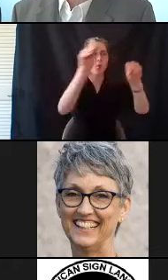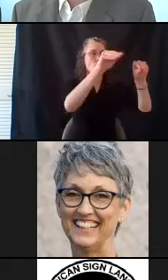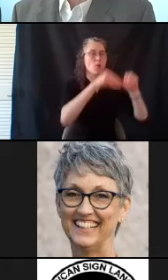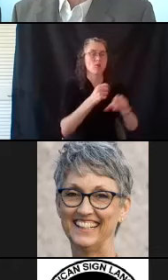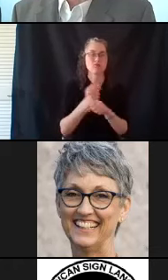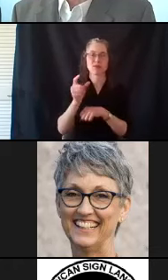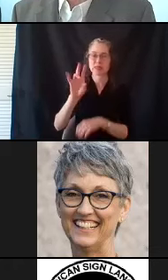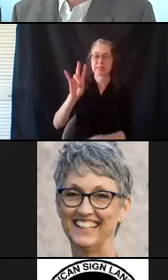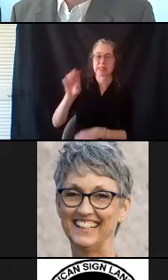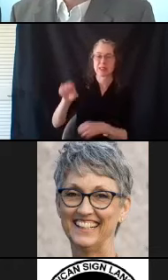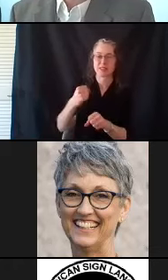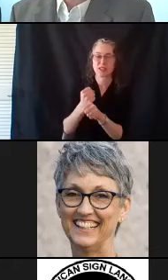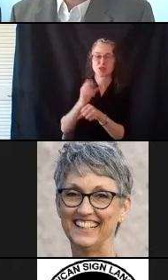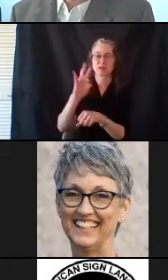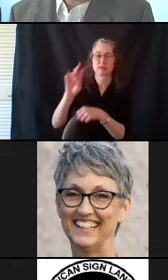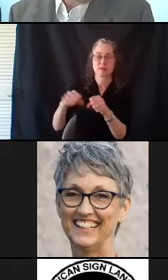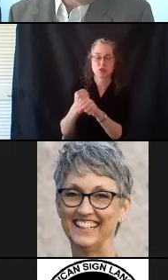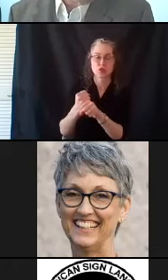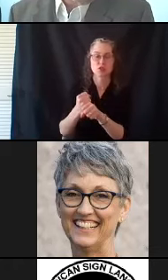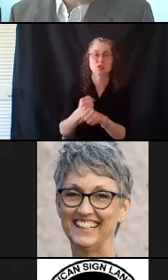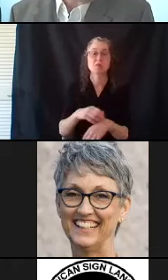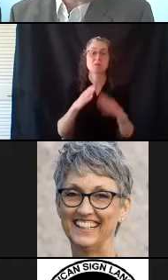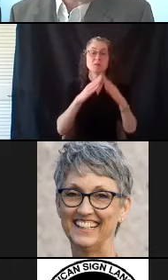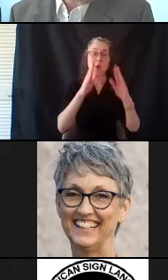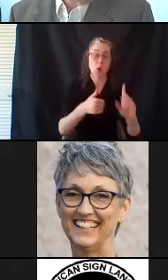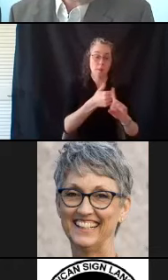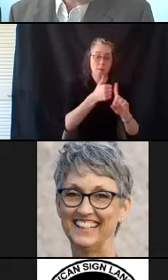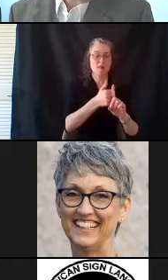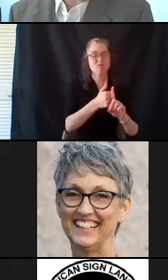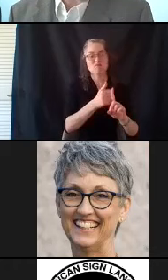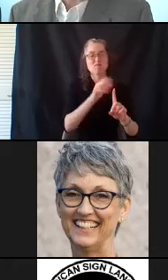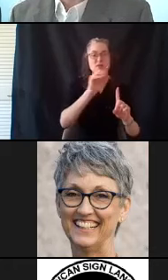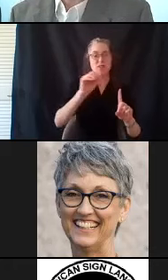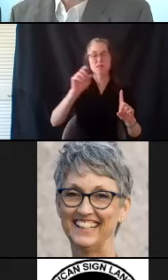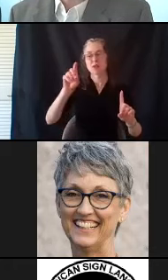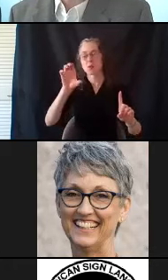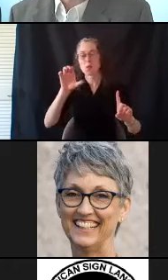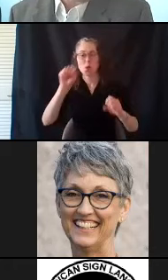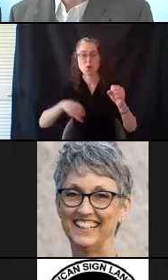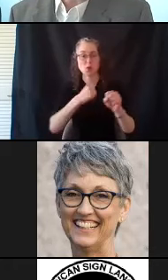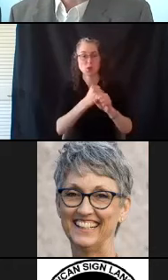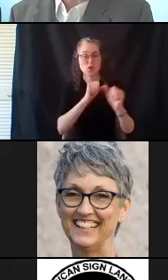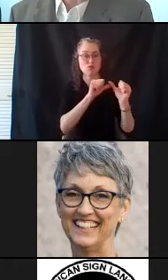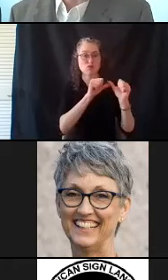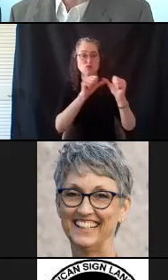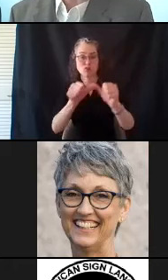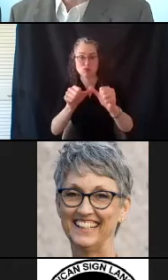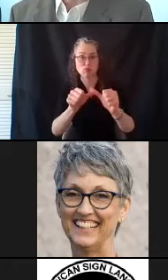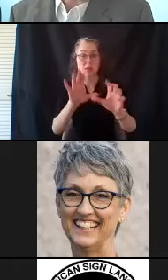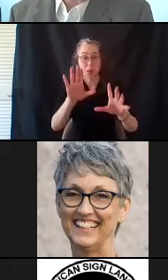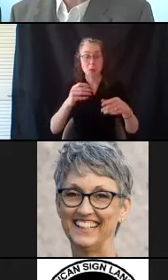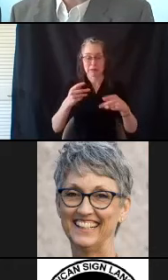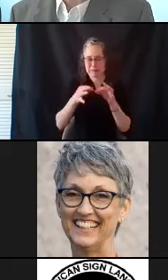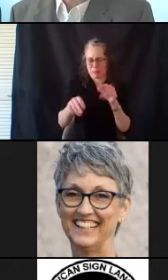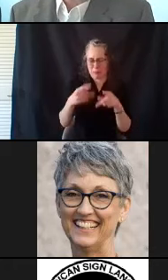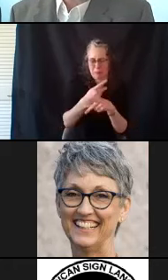have been built last between 50 and 100 years. So just simple math of a